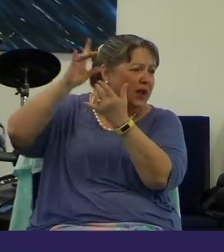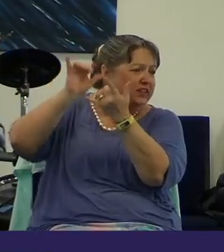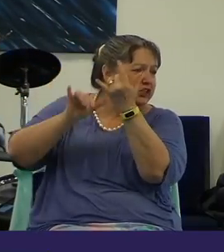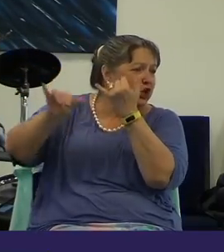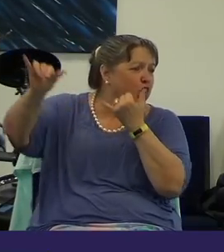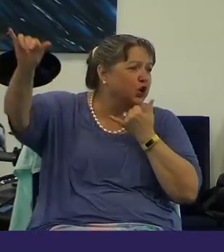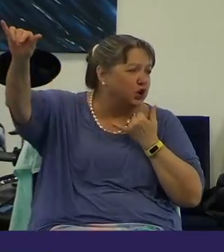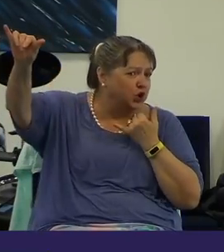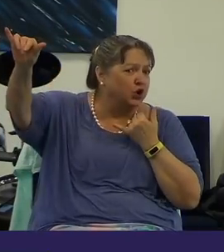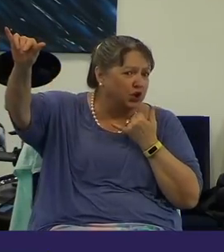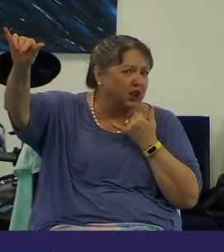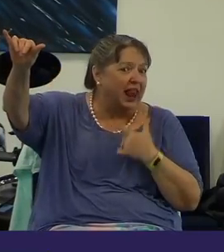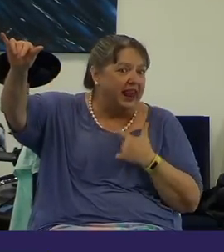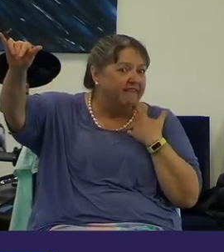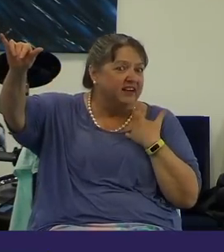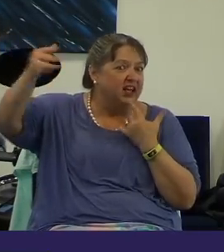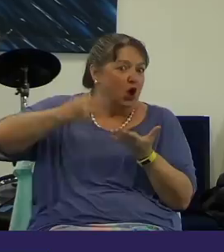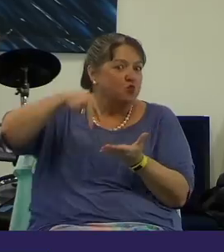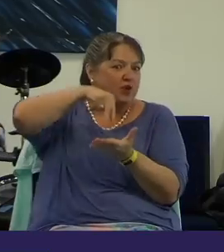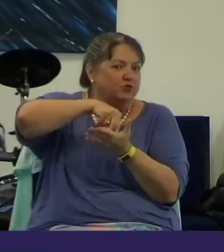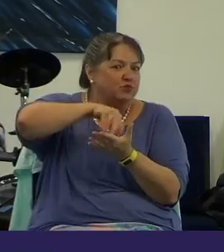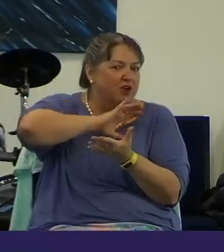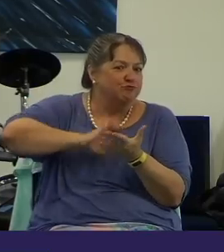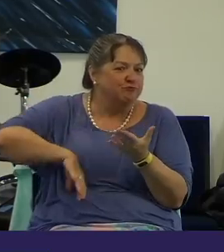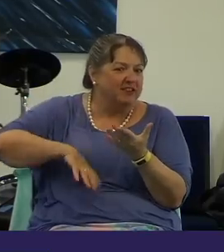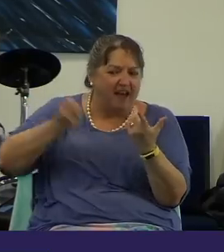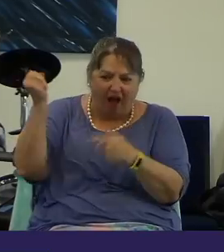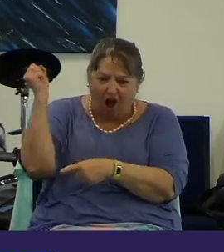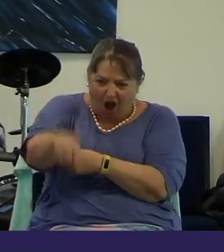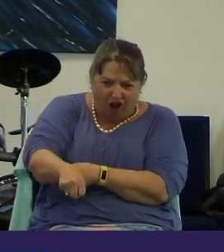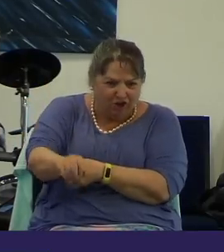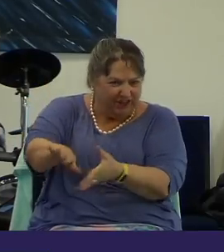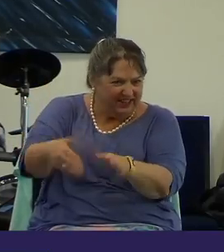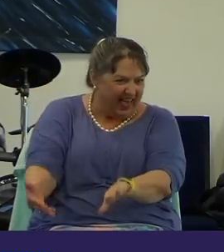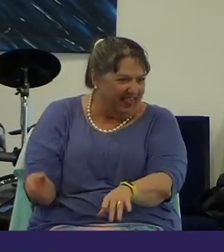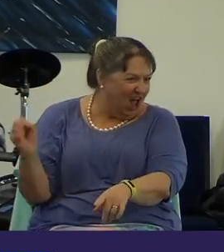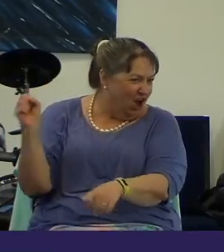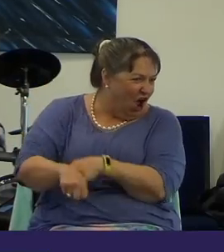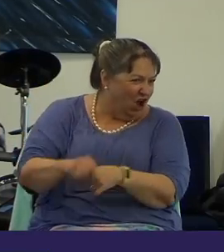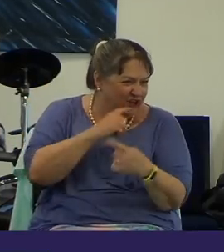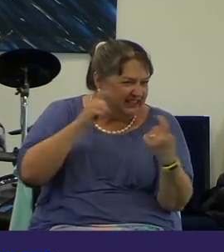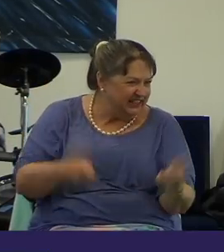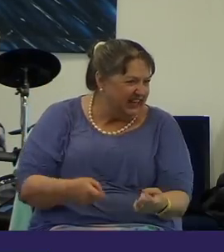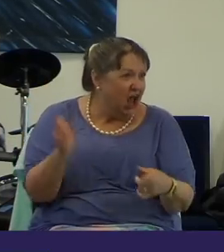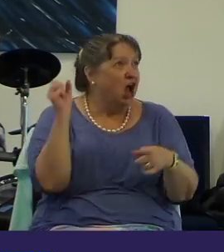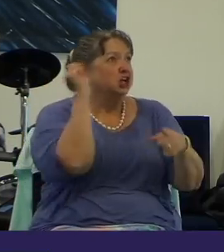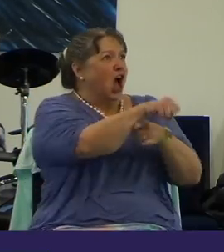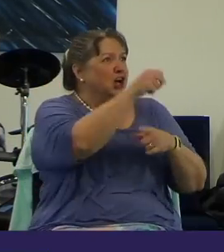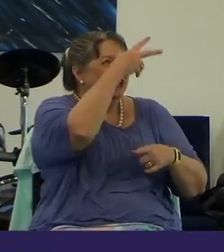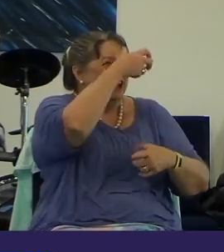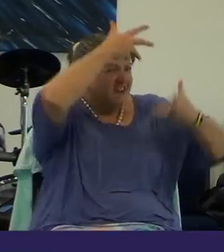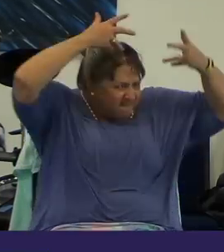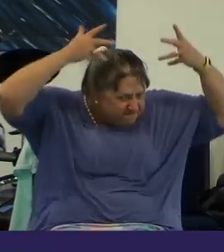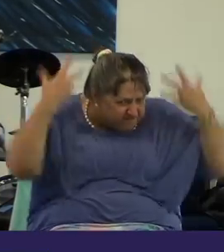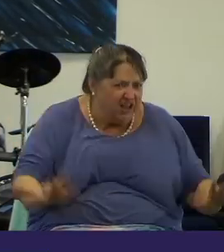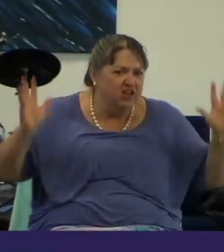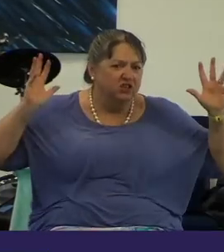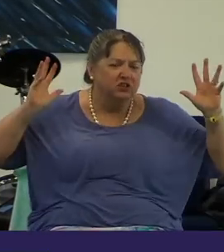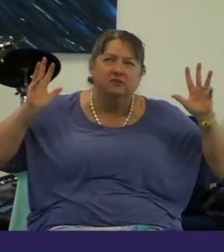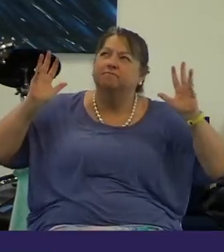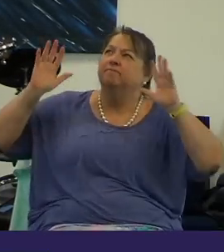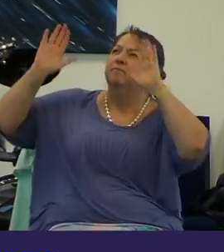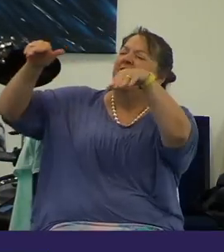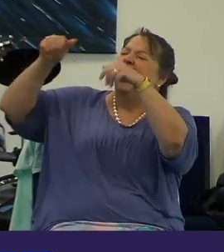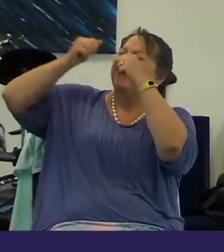eternally living, resurrected Christ who conquered sin, death, and the devil. Father, thank You for Your loving grace.